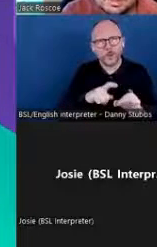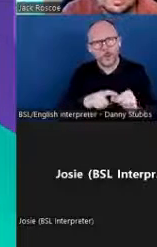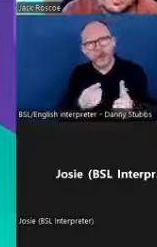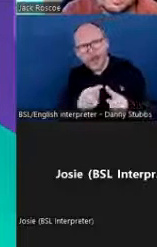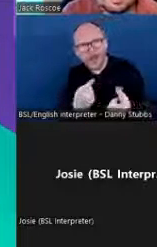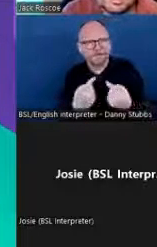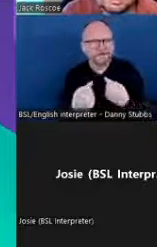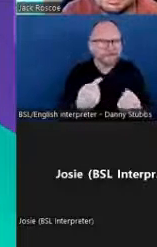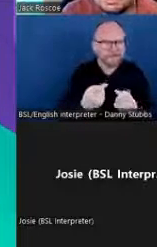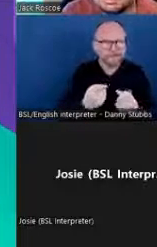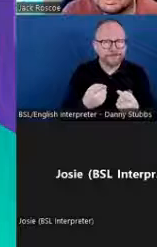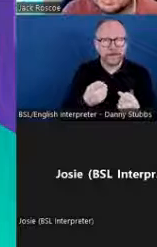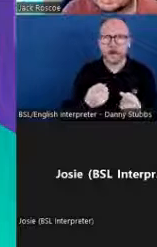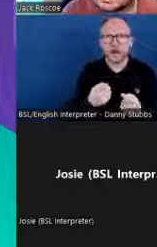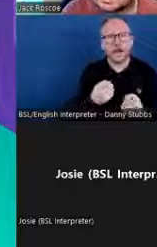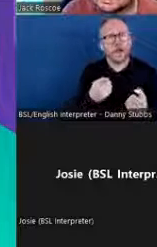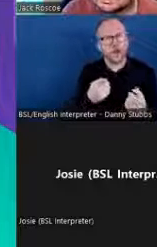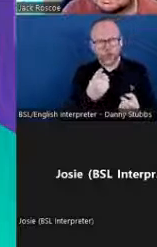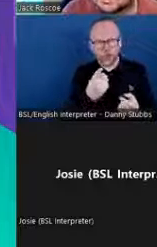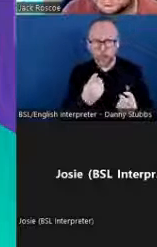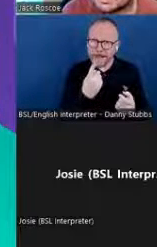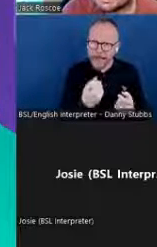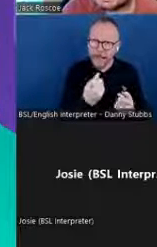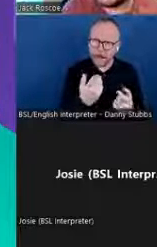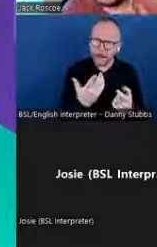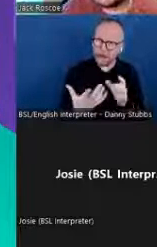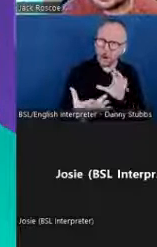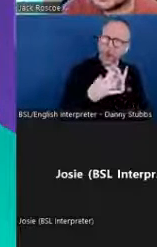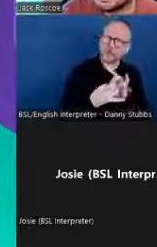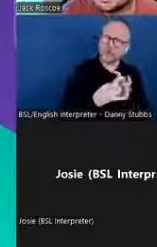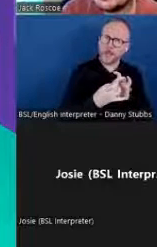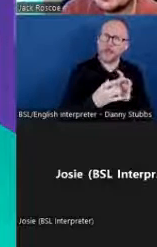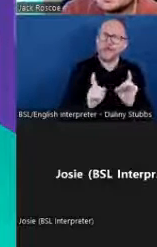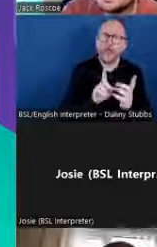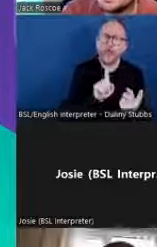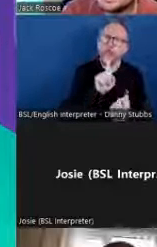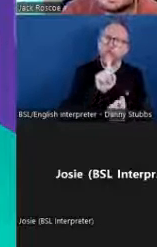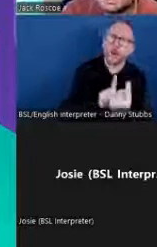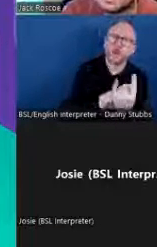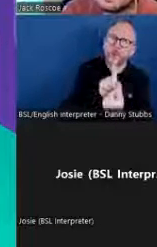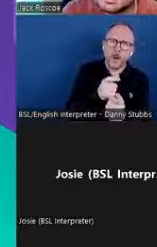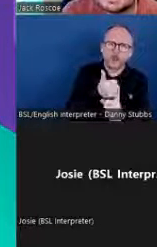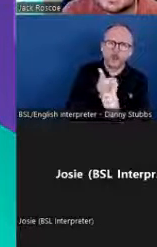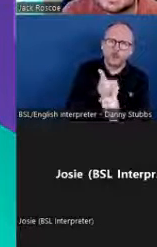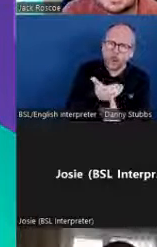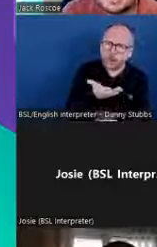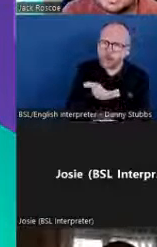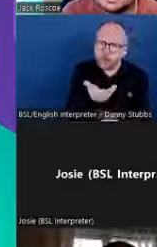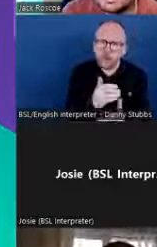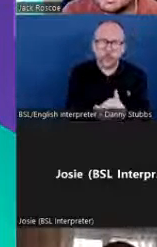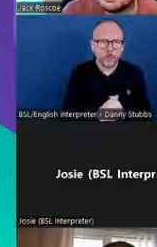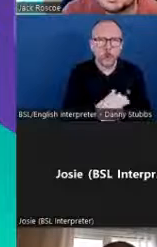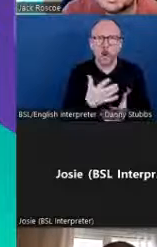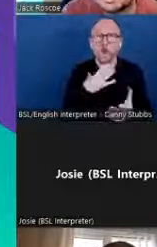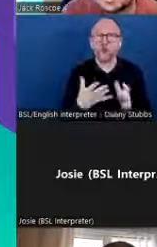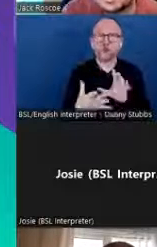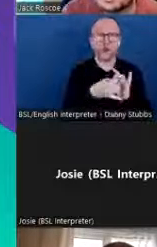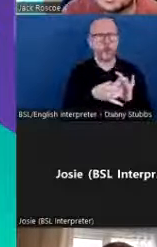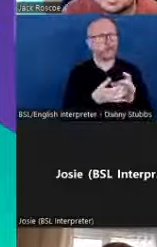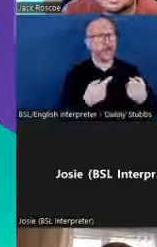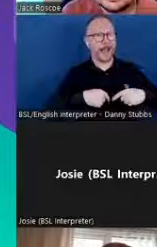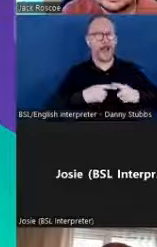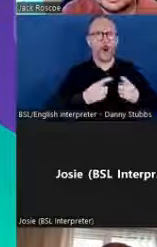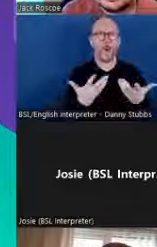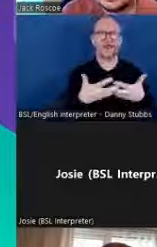others. So if you would like to get in touch with one of our tech champions or just browse our resources, please do go